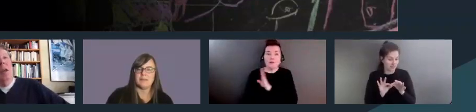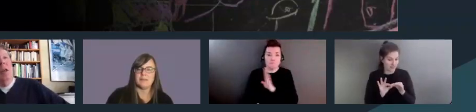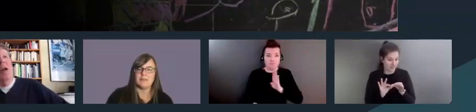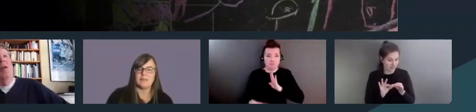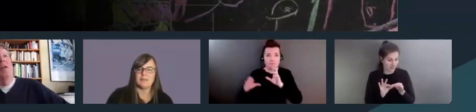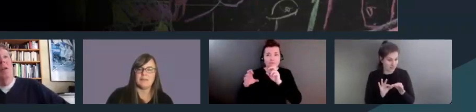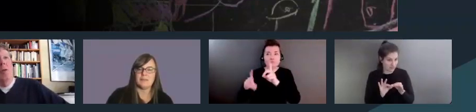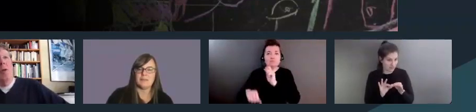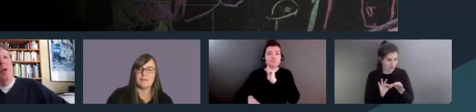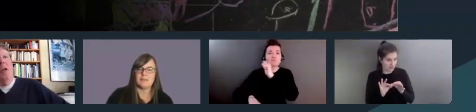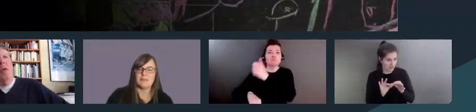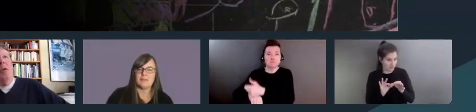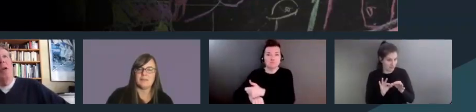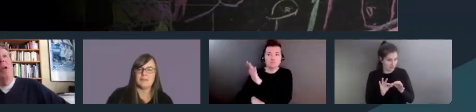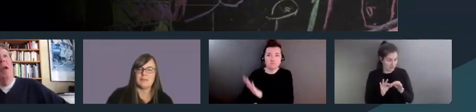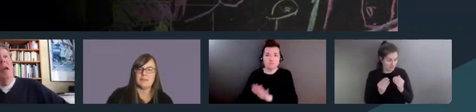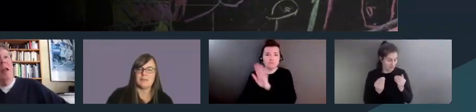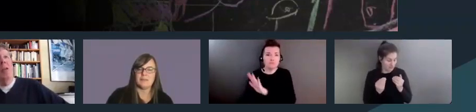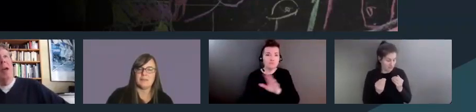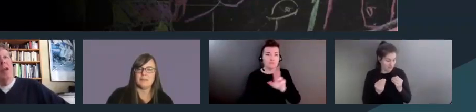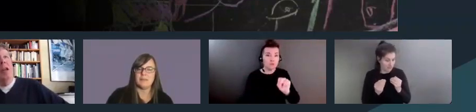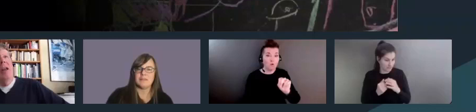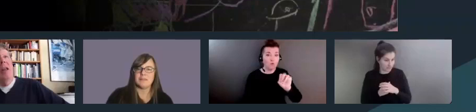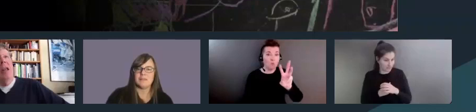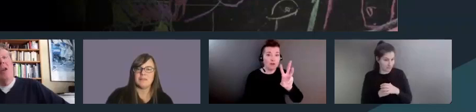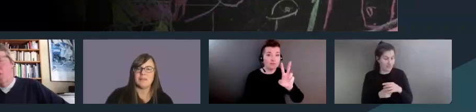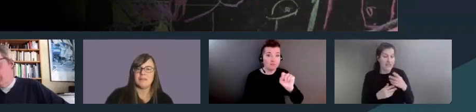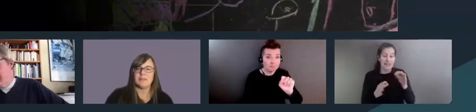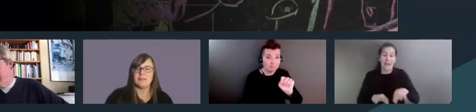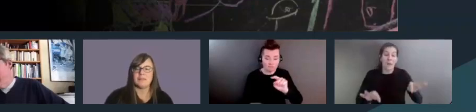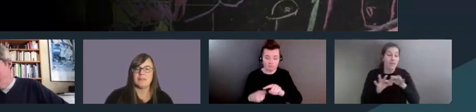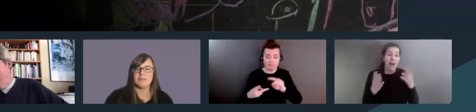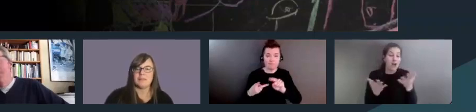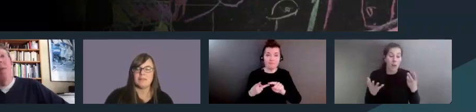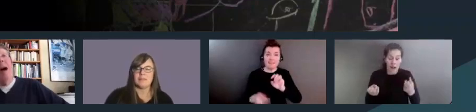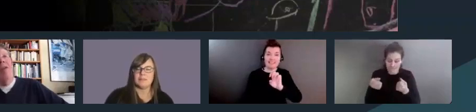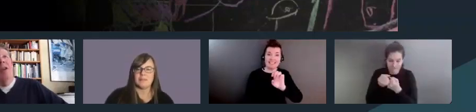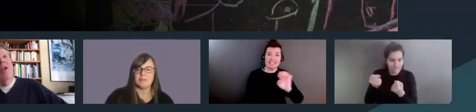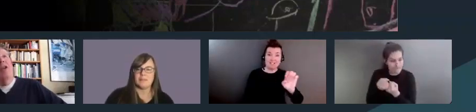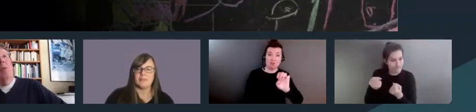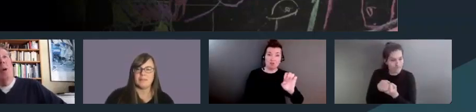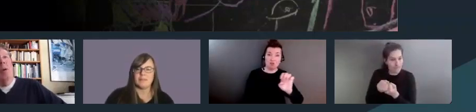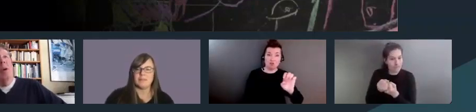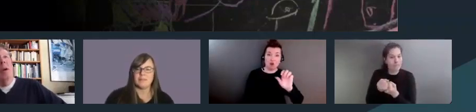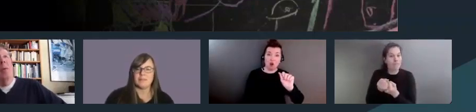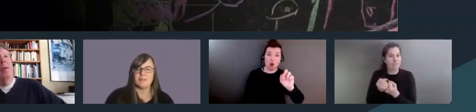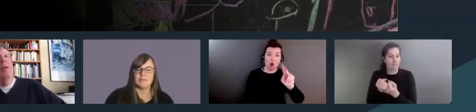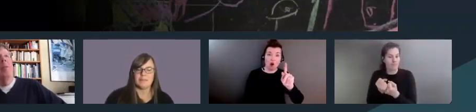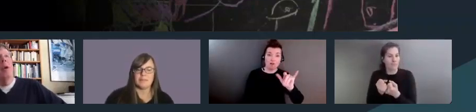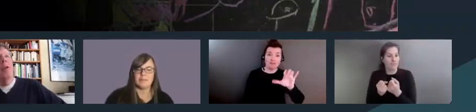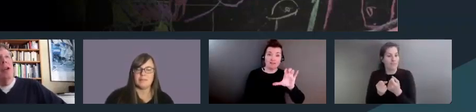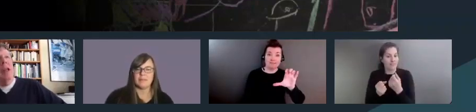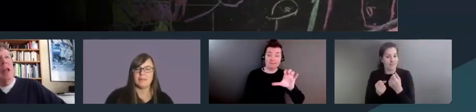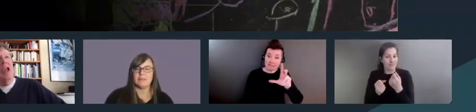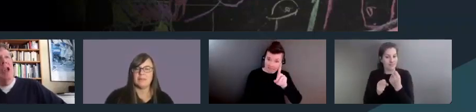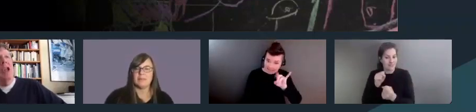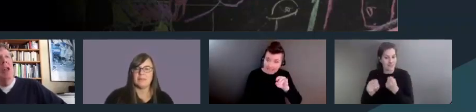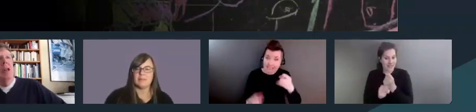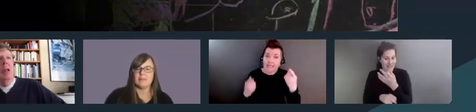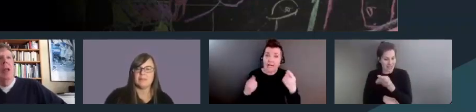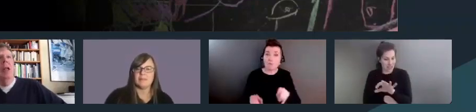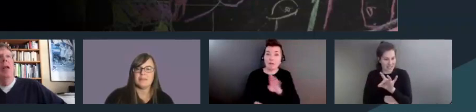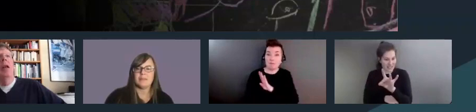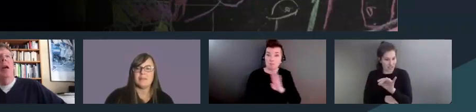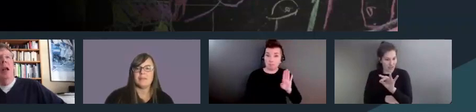across the Northwest Territories, and especially the Eastern Arctic. The Baffin Divisional Board of